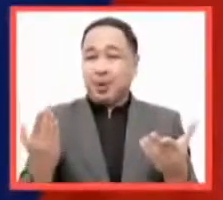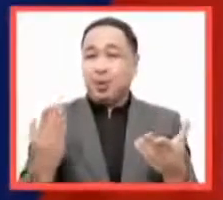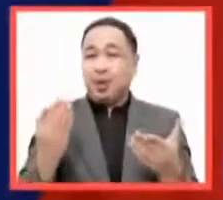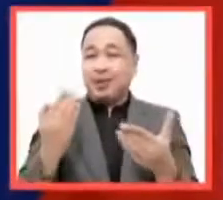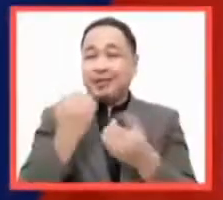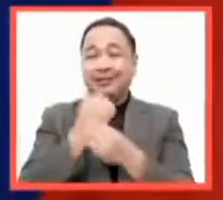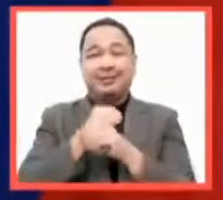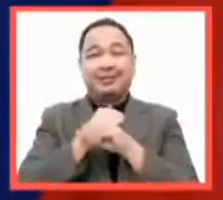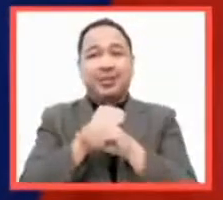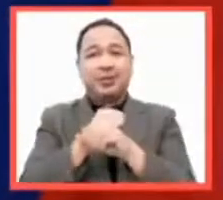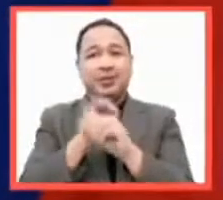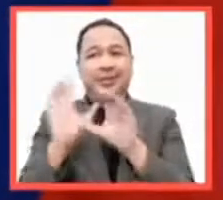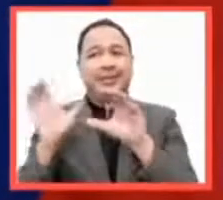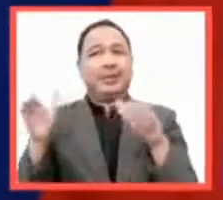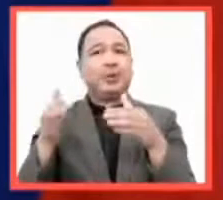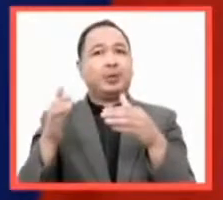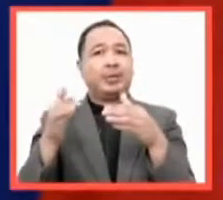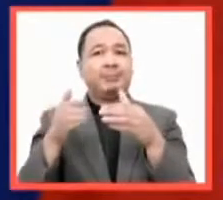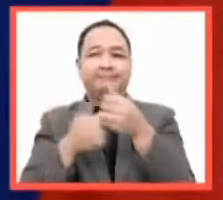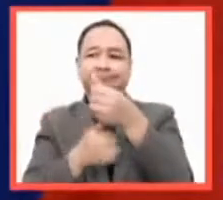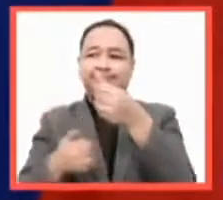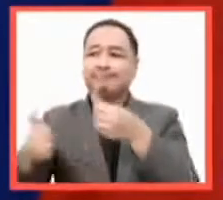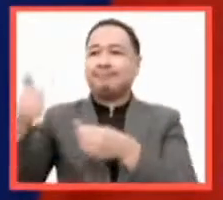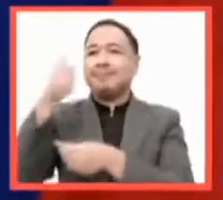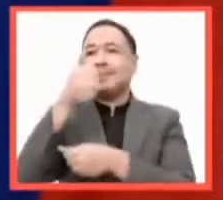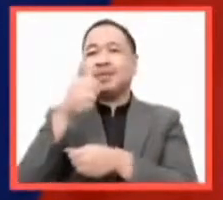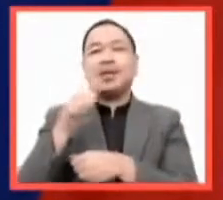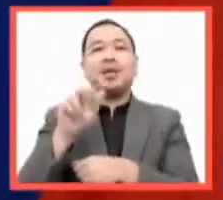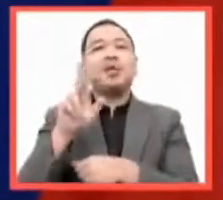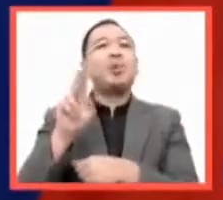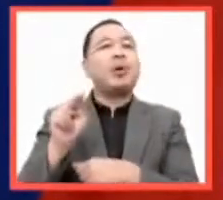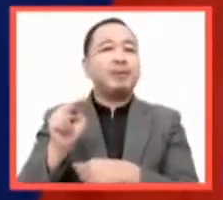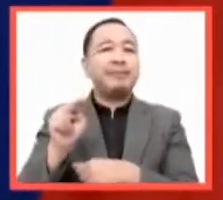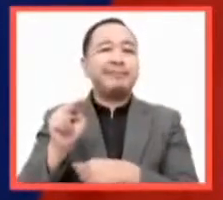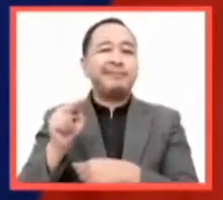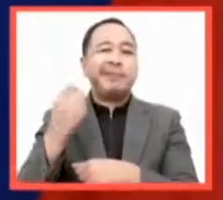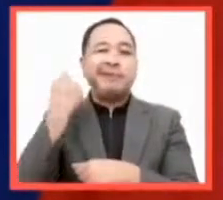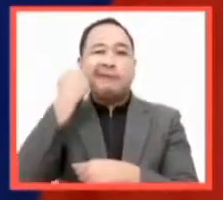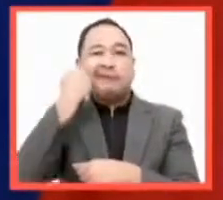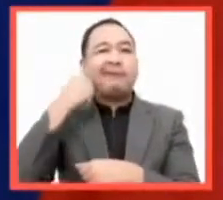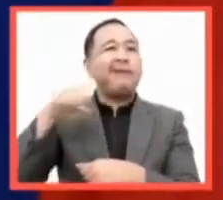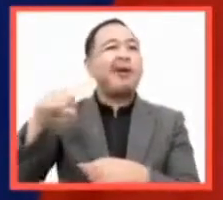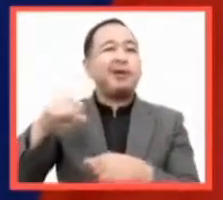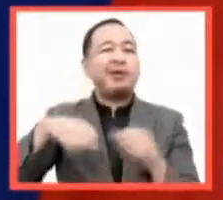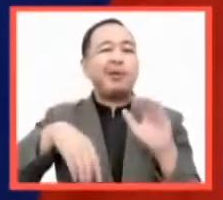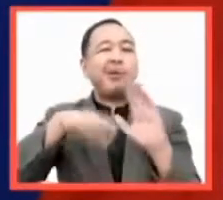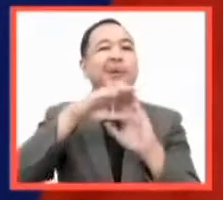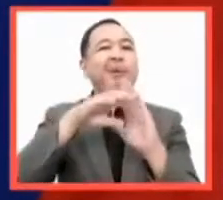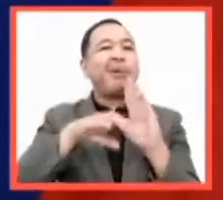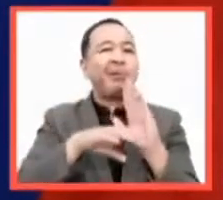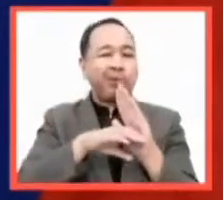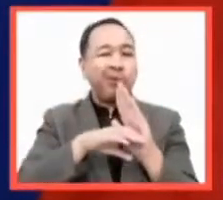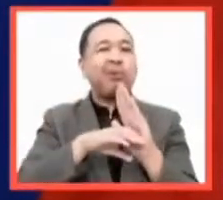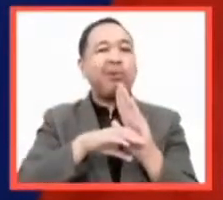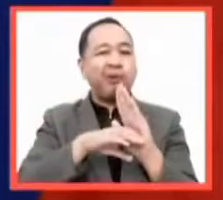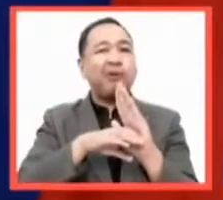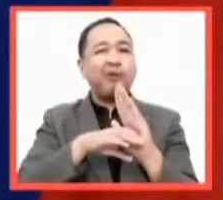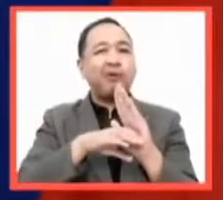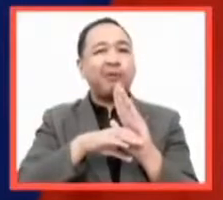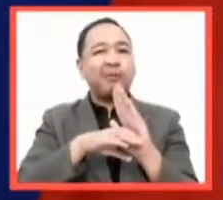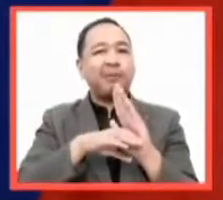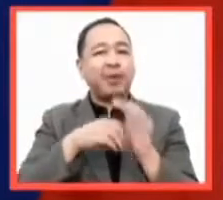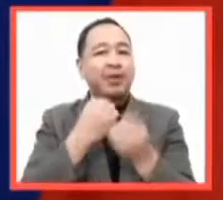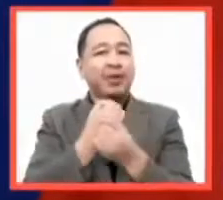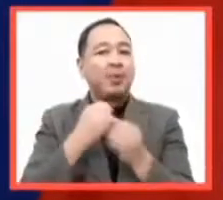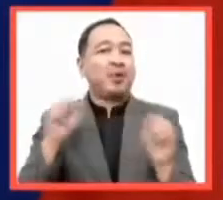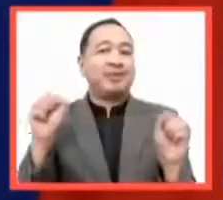ironically, the Security Council, the pinnacle of UN structure, violates every tenet